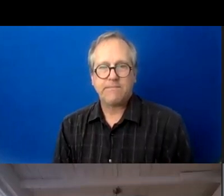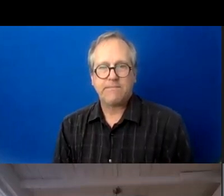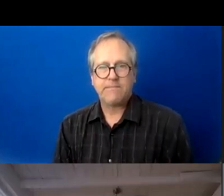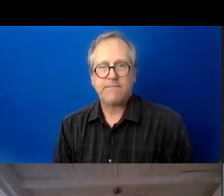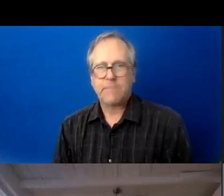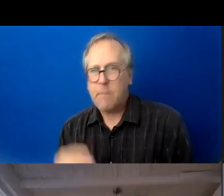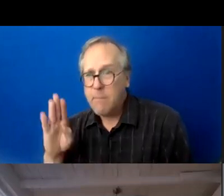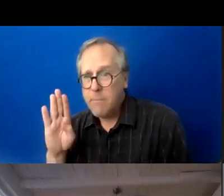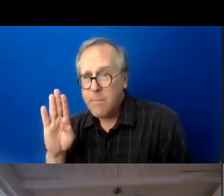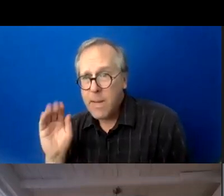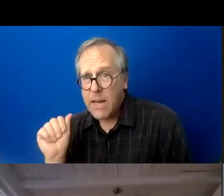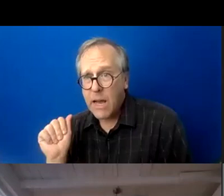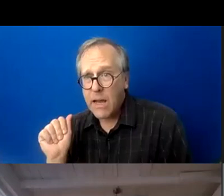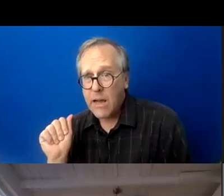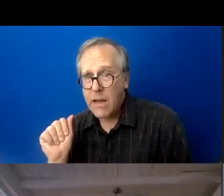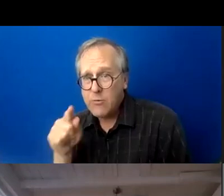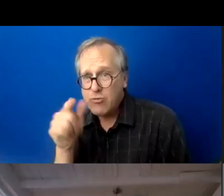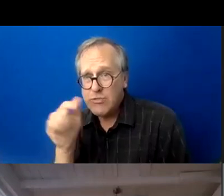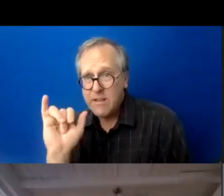Becca, are you still there?